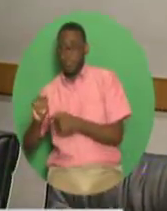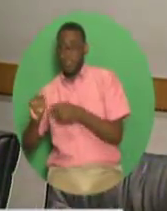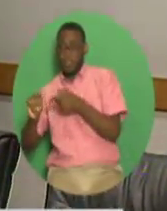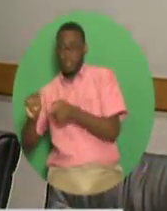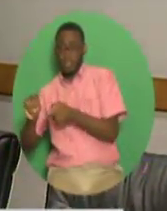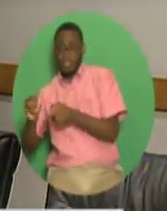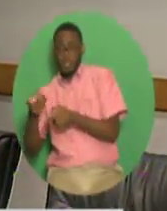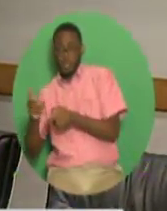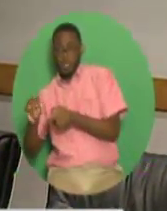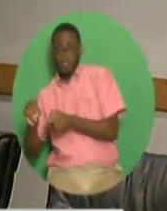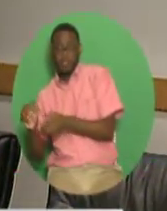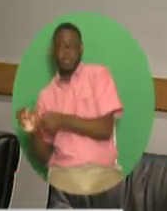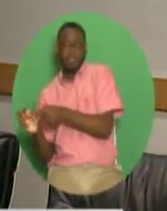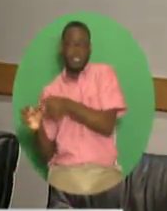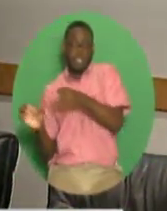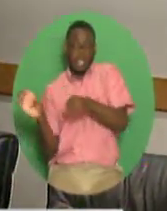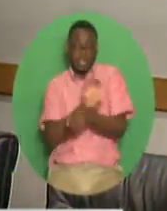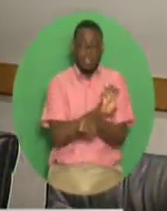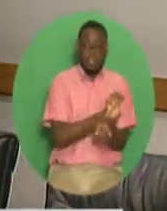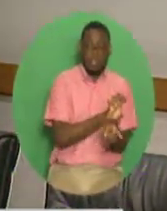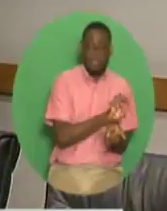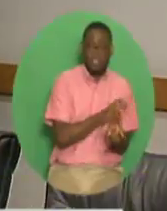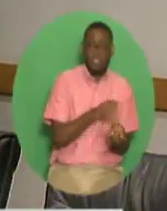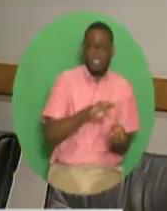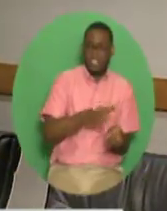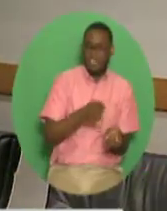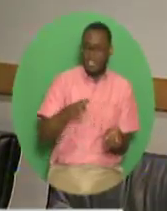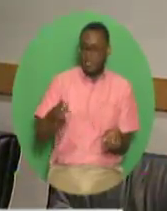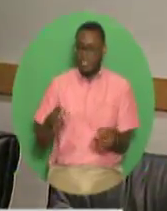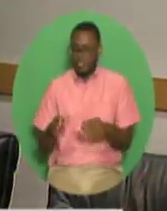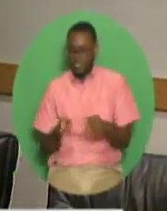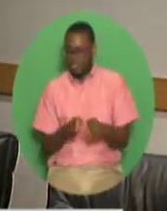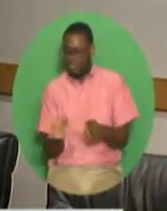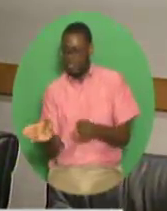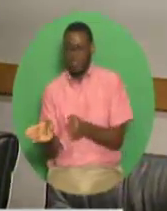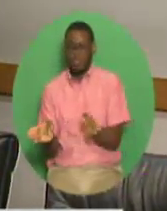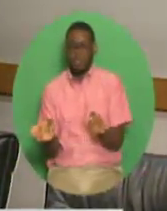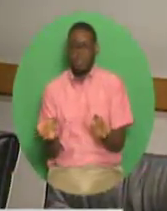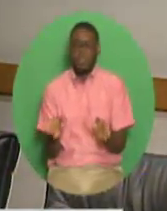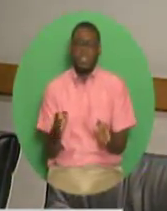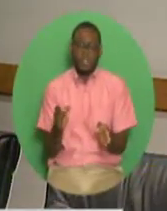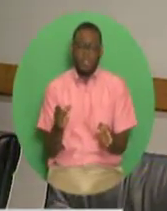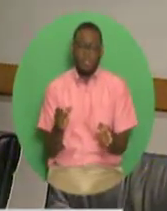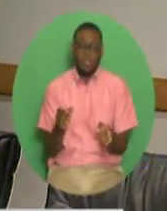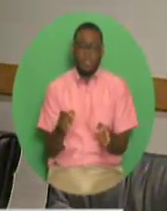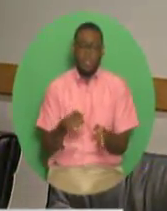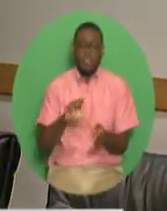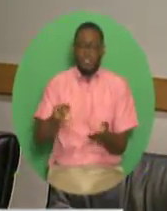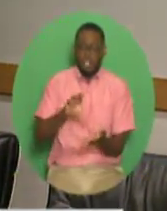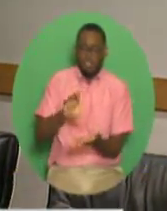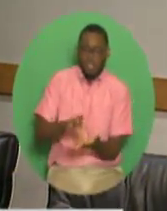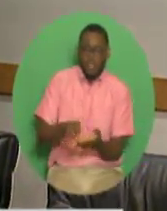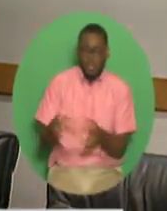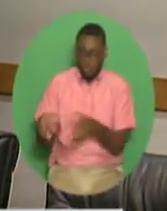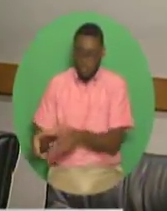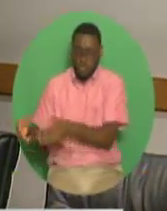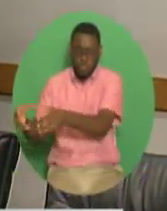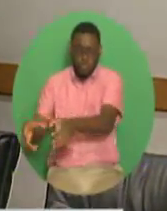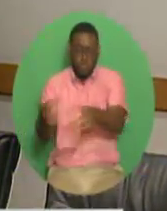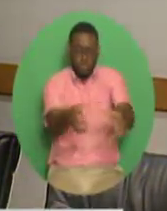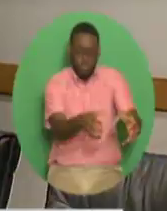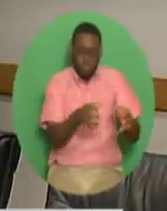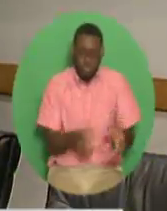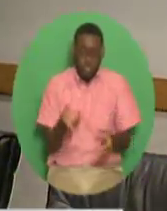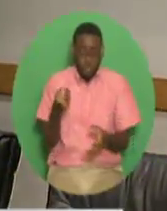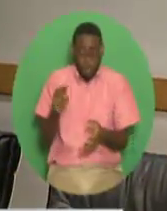Diego Martin constituencies. And that Bagatelle, you know it well. Well, Pointe-a-Pierre, as you all don't know, is my favorite constituency. He lives in Diego